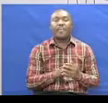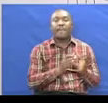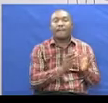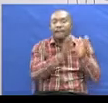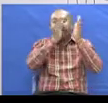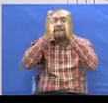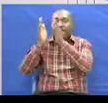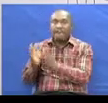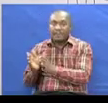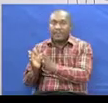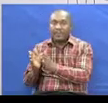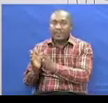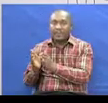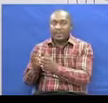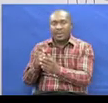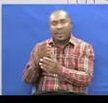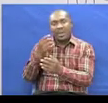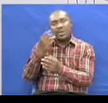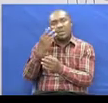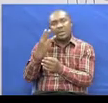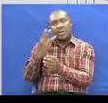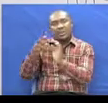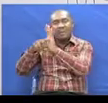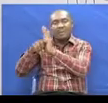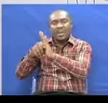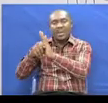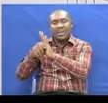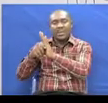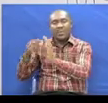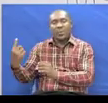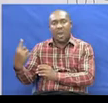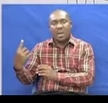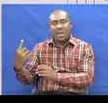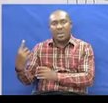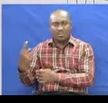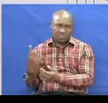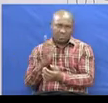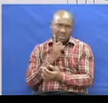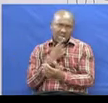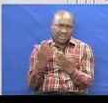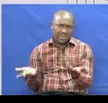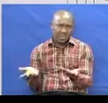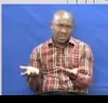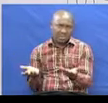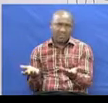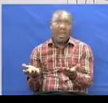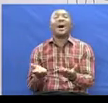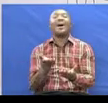Then what will be the answer on the right hand side? So it will be 3 minus